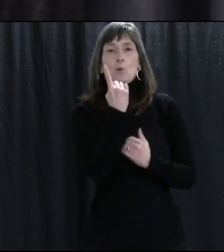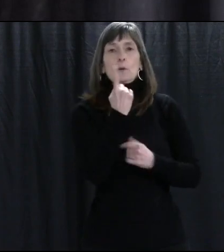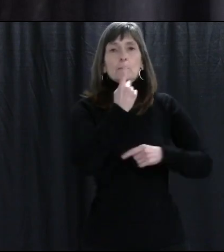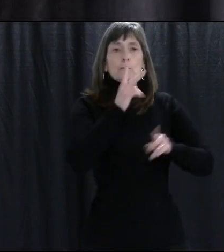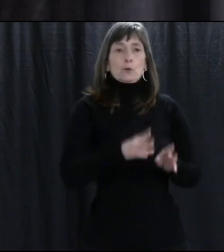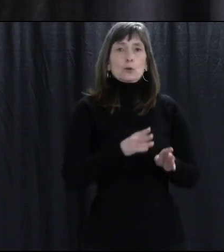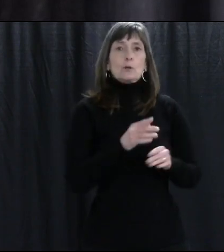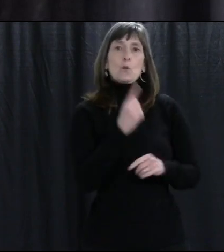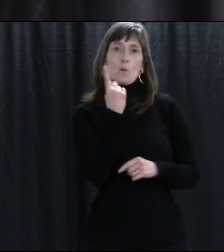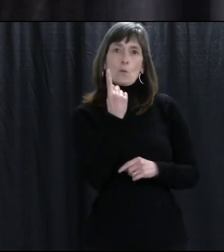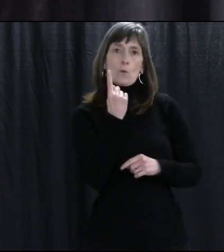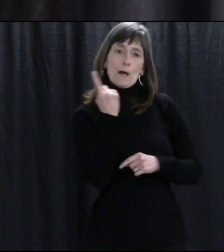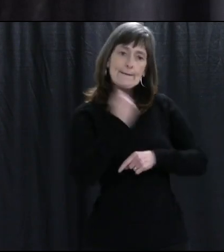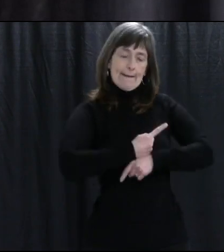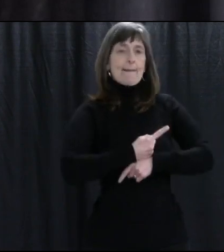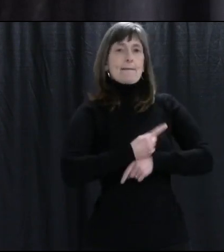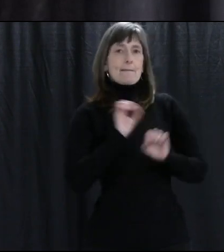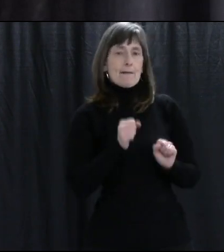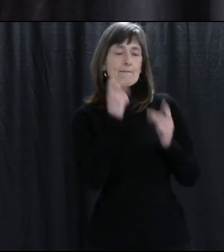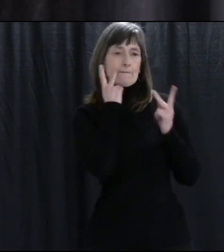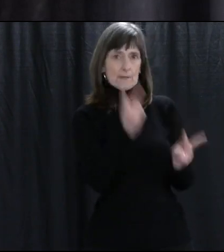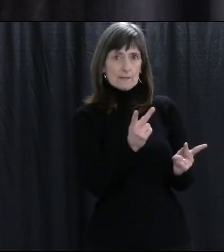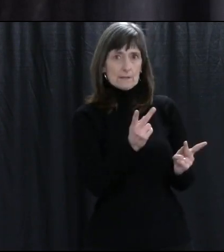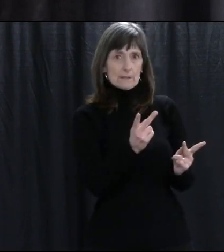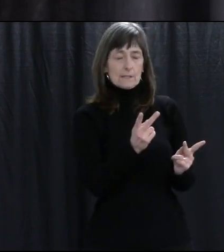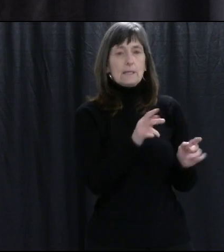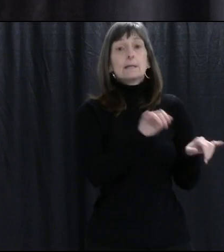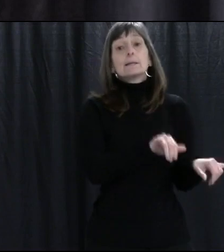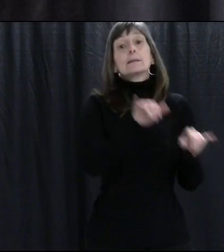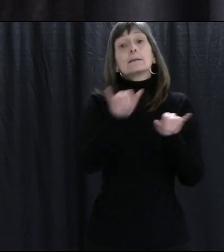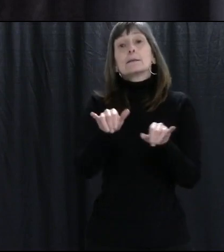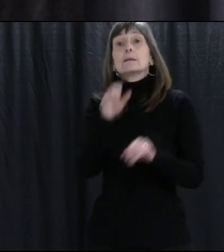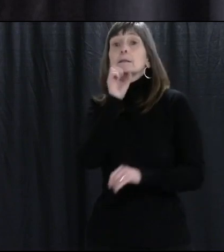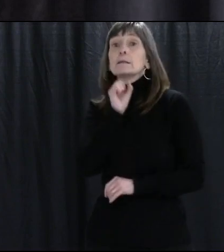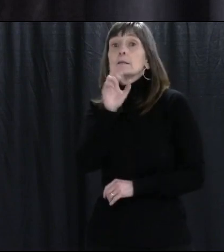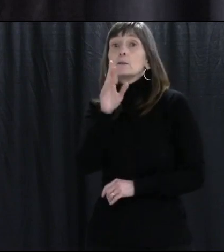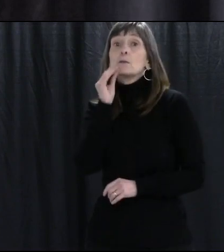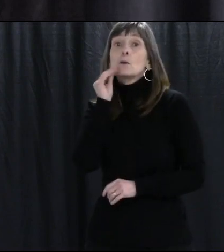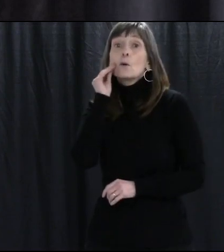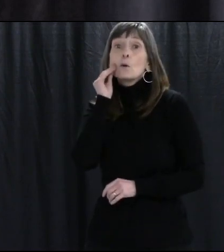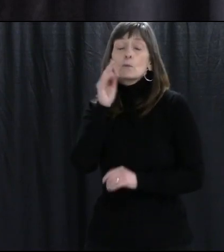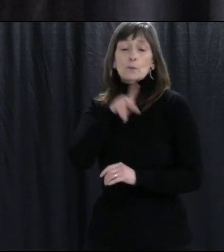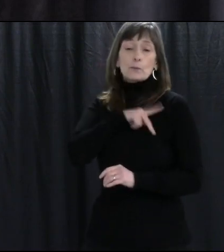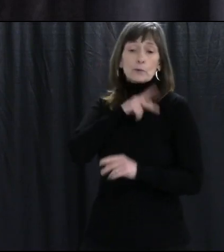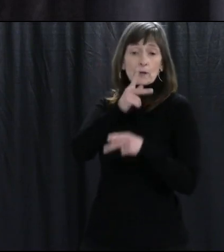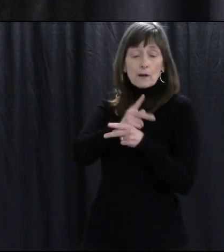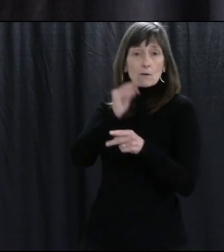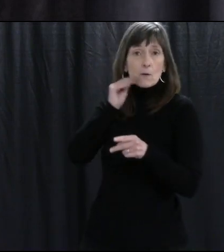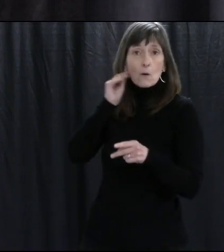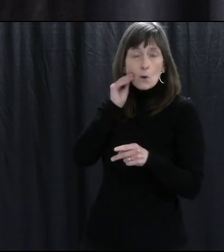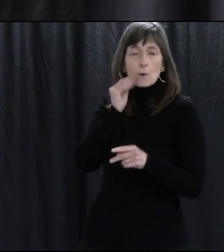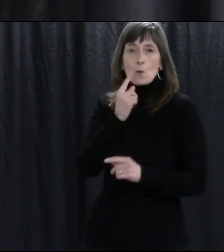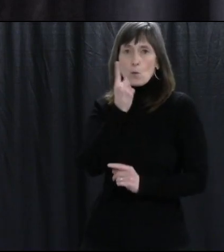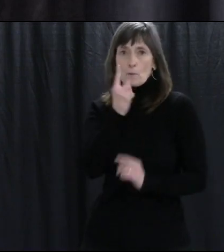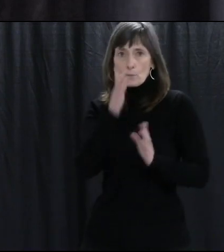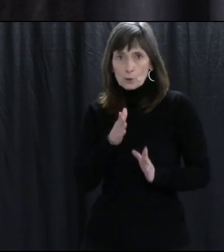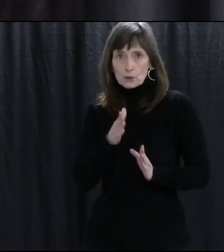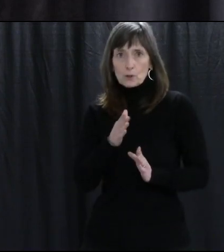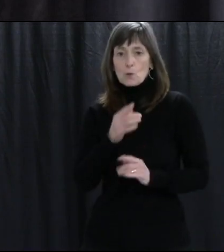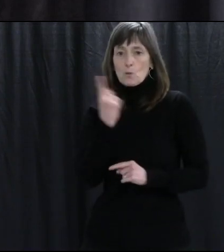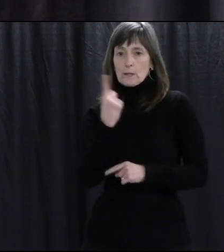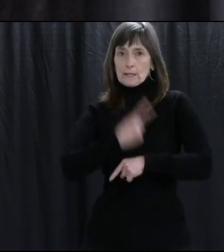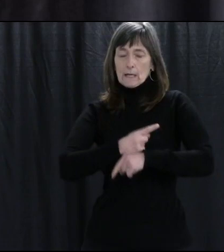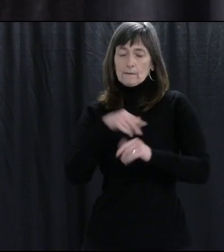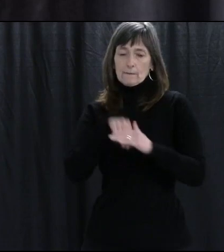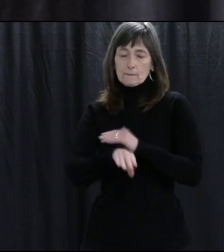same recommendations to personal care homes as well. And that's where we are